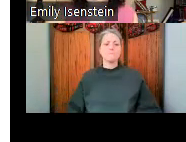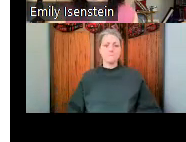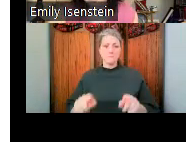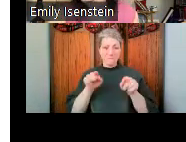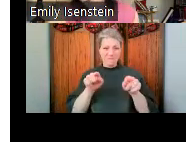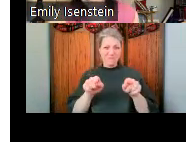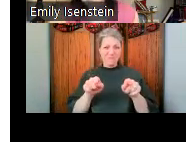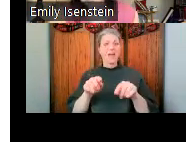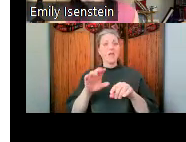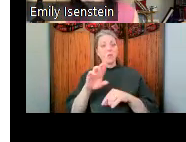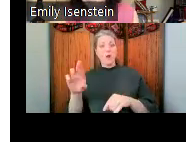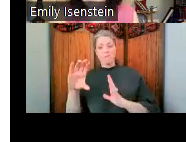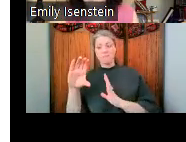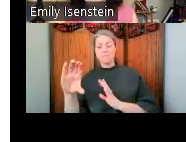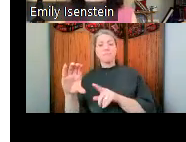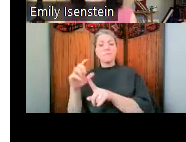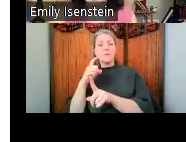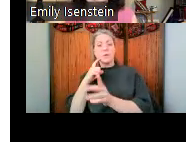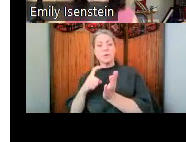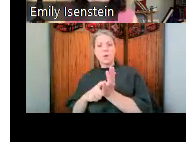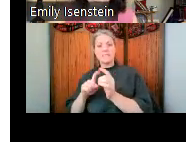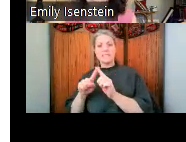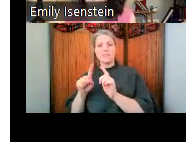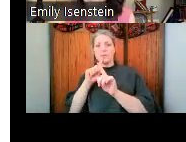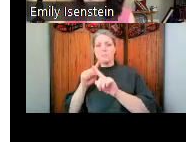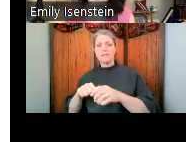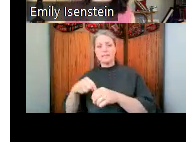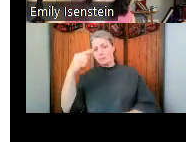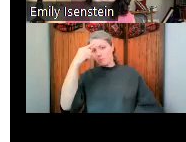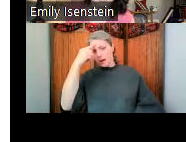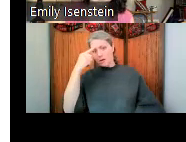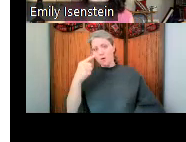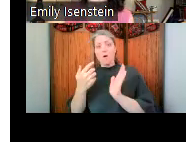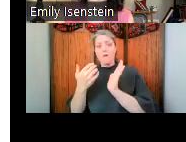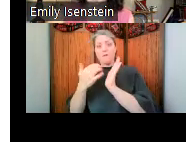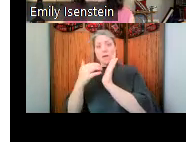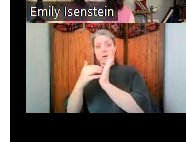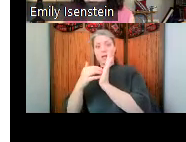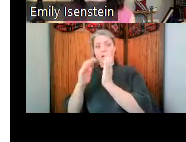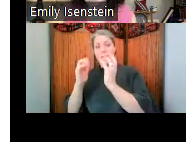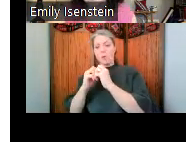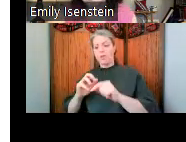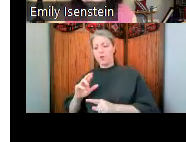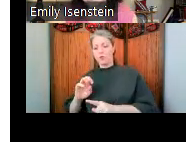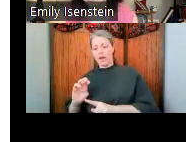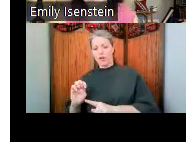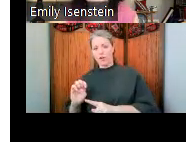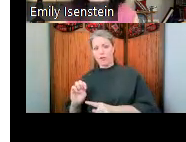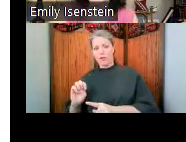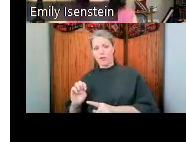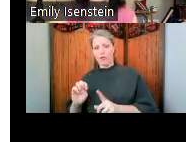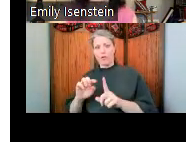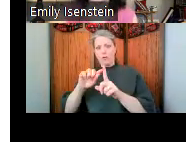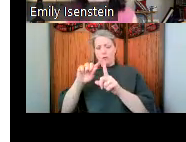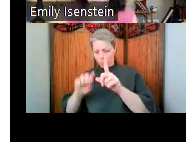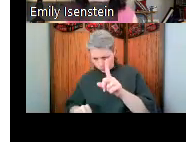on the right, we see slightly different responses in the brain to those frequent and those rare vibrations, where the rare ones tend